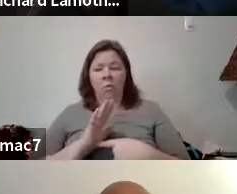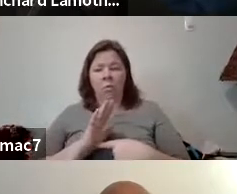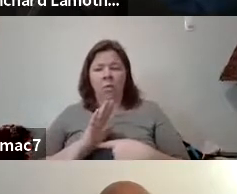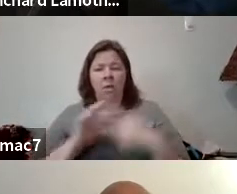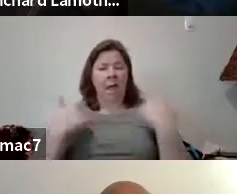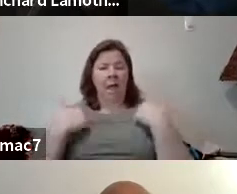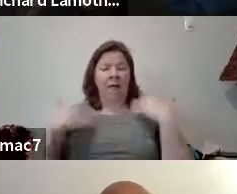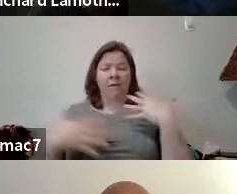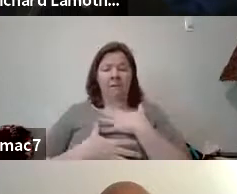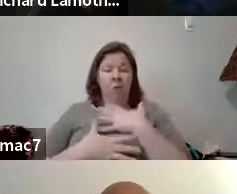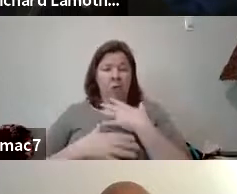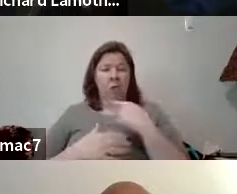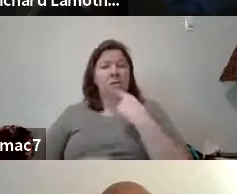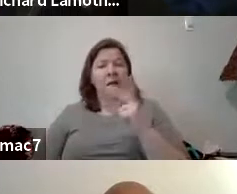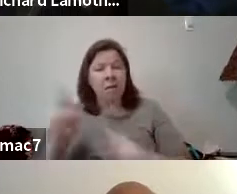tell people